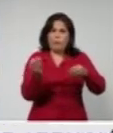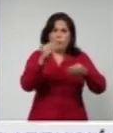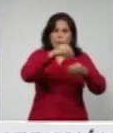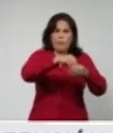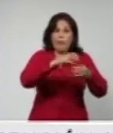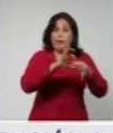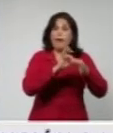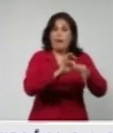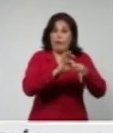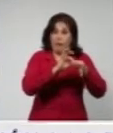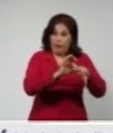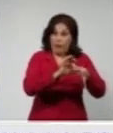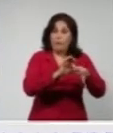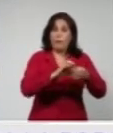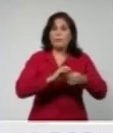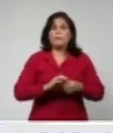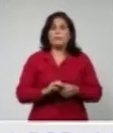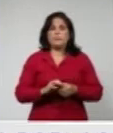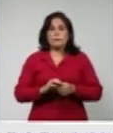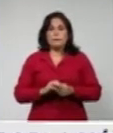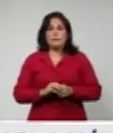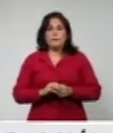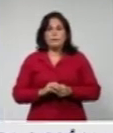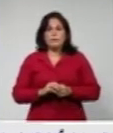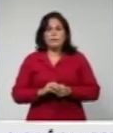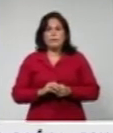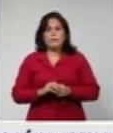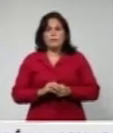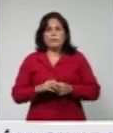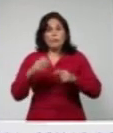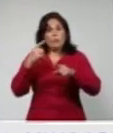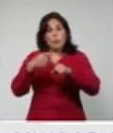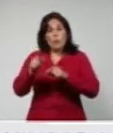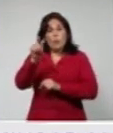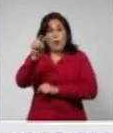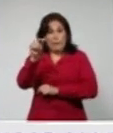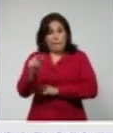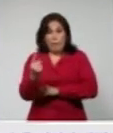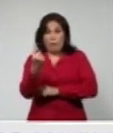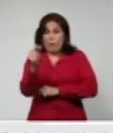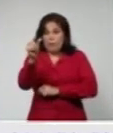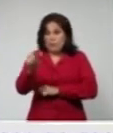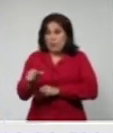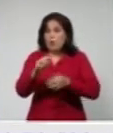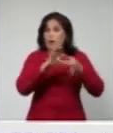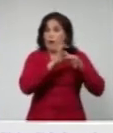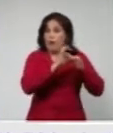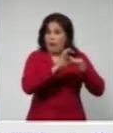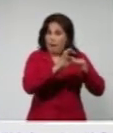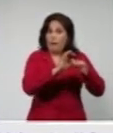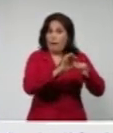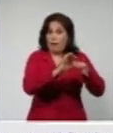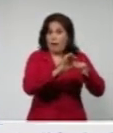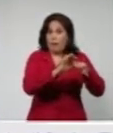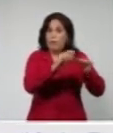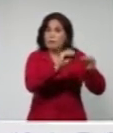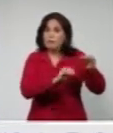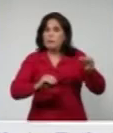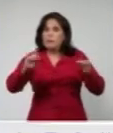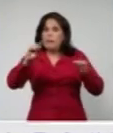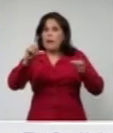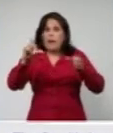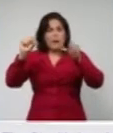serious, all of whom are from Havana and being treated in intensive care.